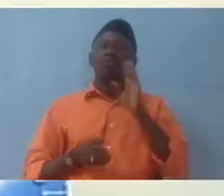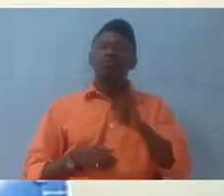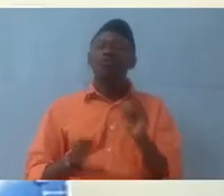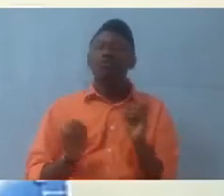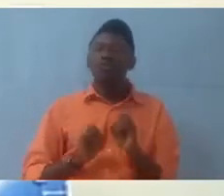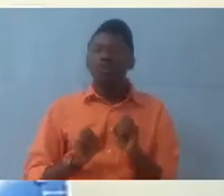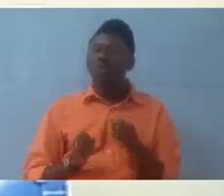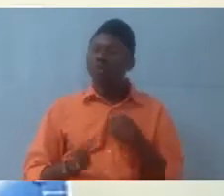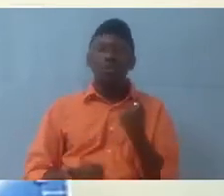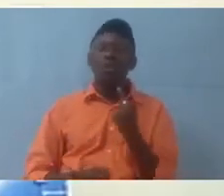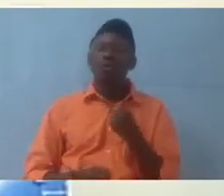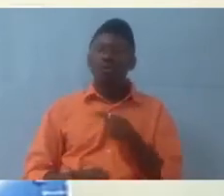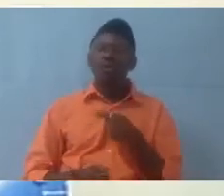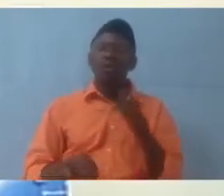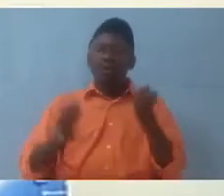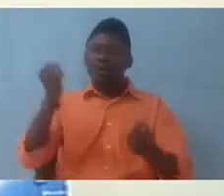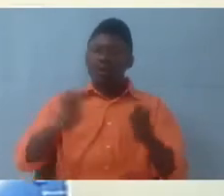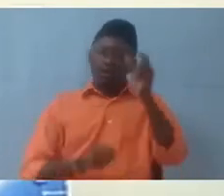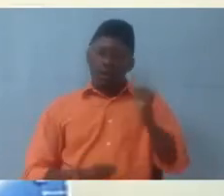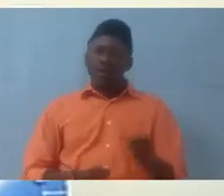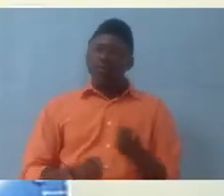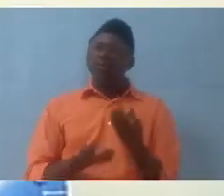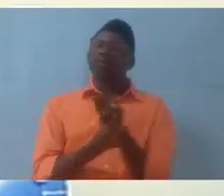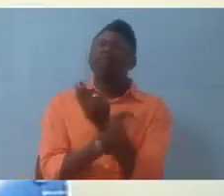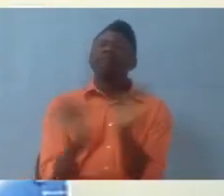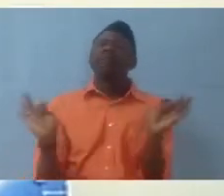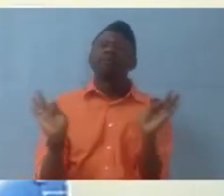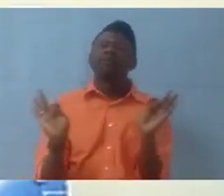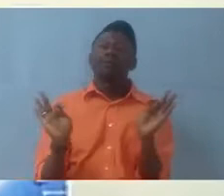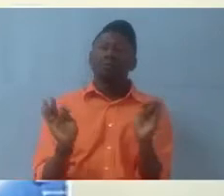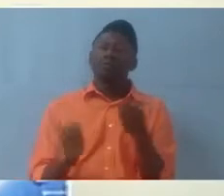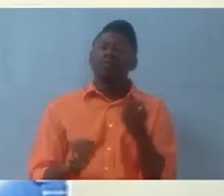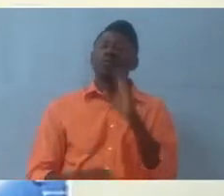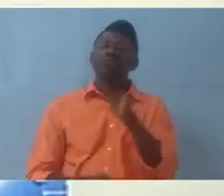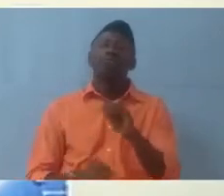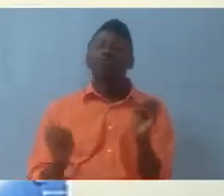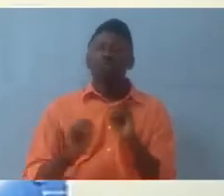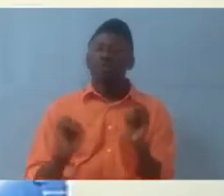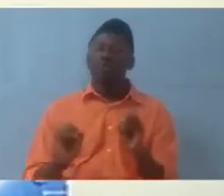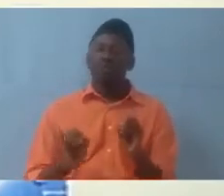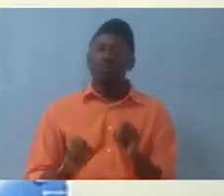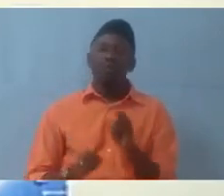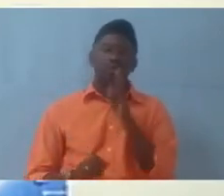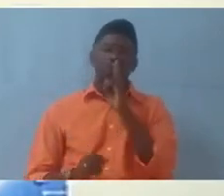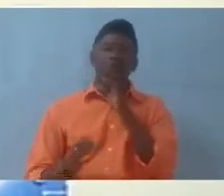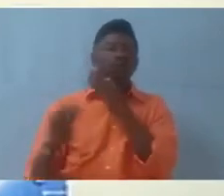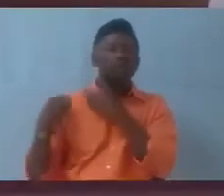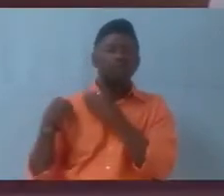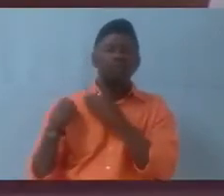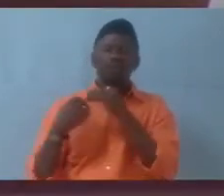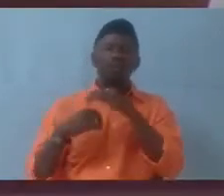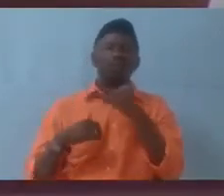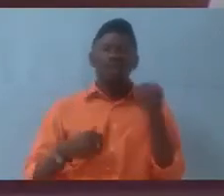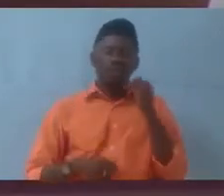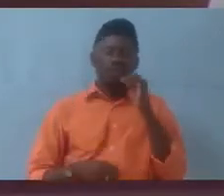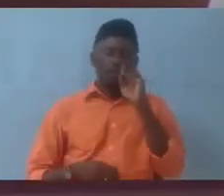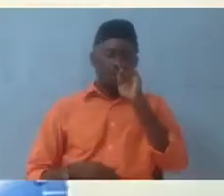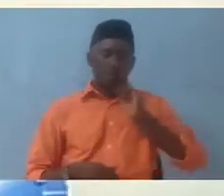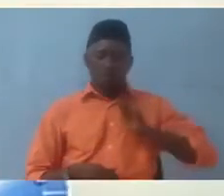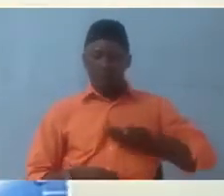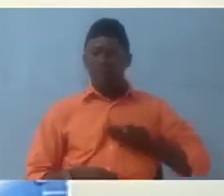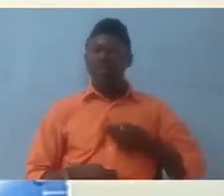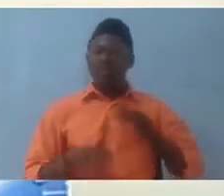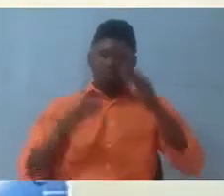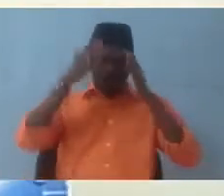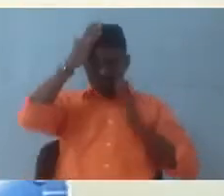ma ewi nak ki nga xamne mom lañ ko tuumal dal def teggi nak bolem tuuma buñ ko tegon. Yes, so you may continue. Yes, so